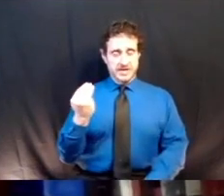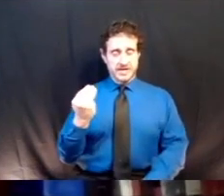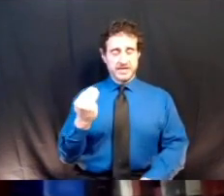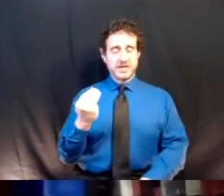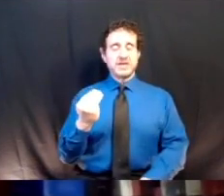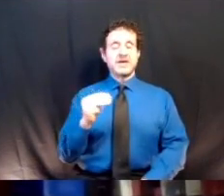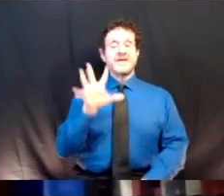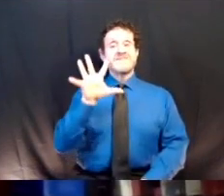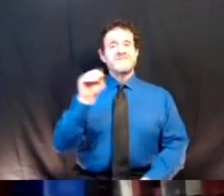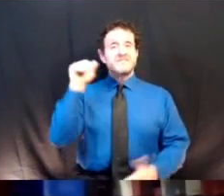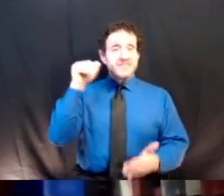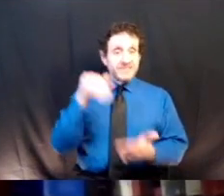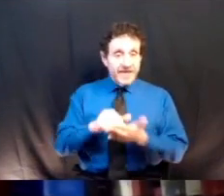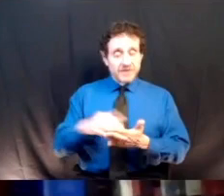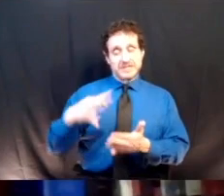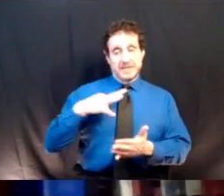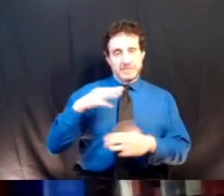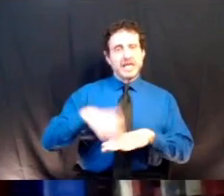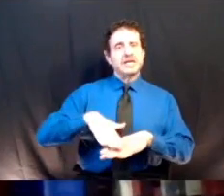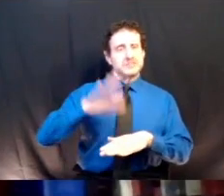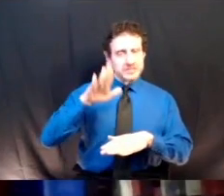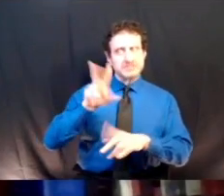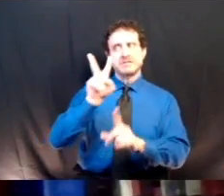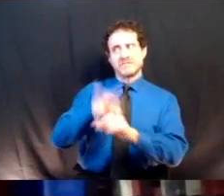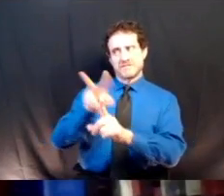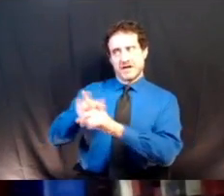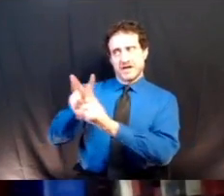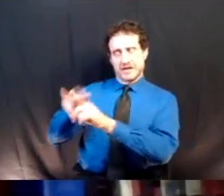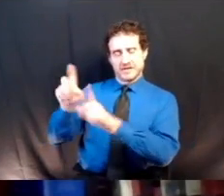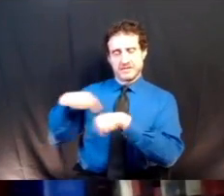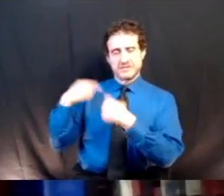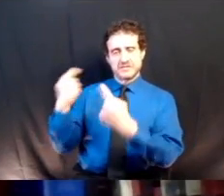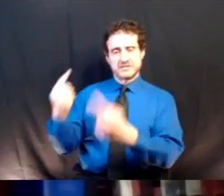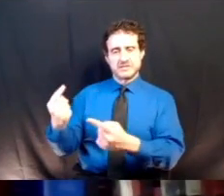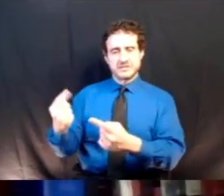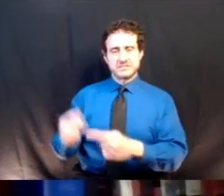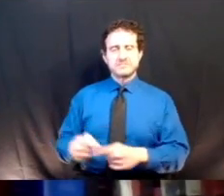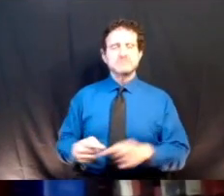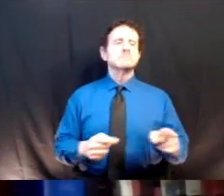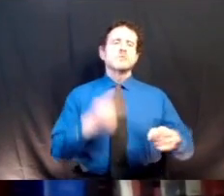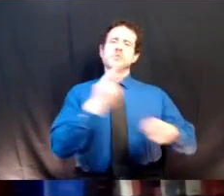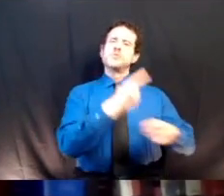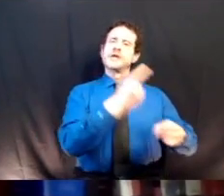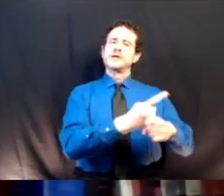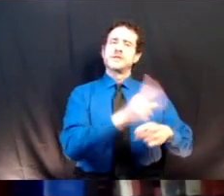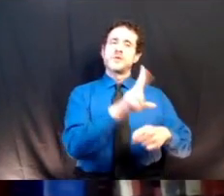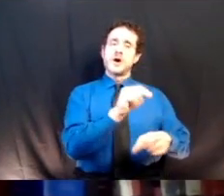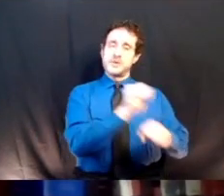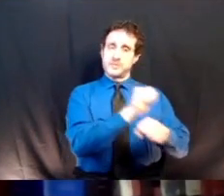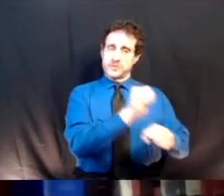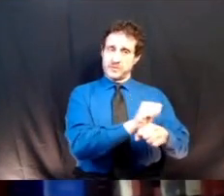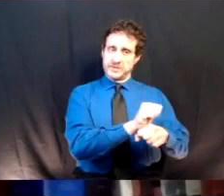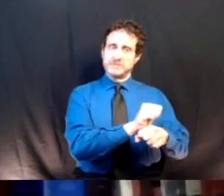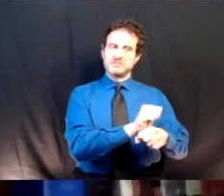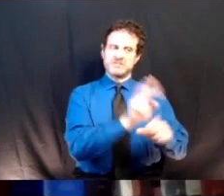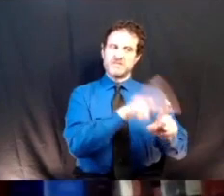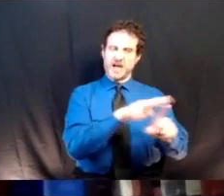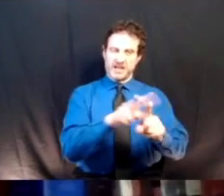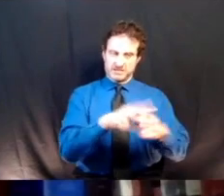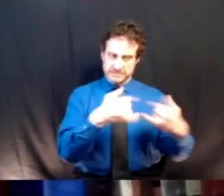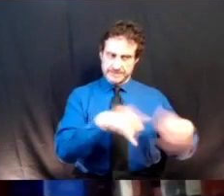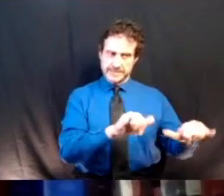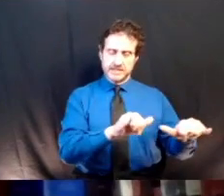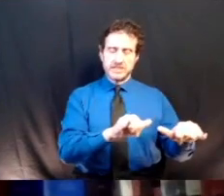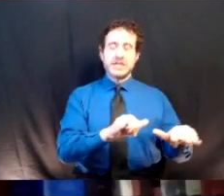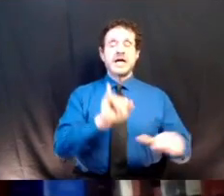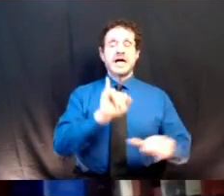filed. With regard to traditional unemployment filings, as of today, IDES has processed